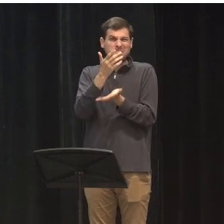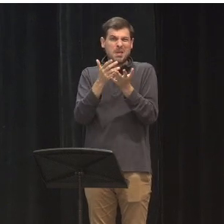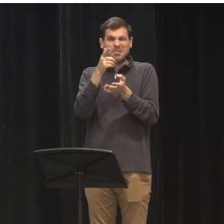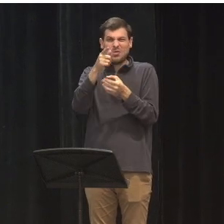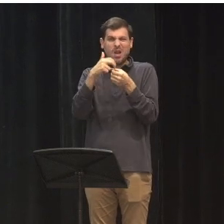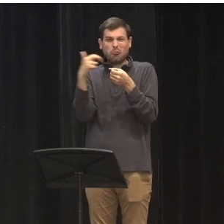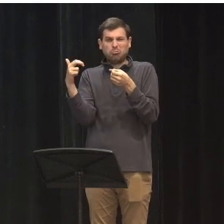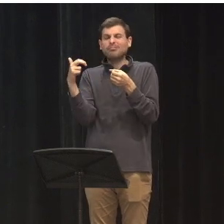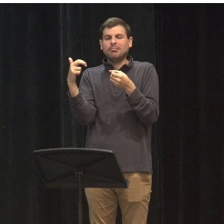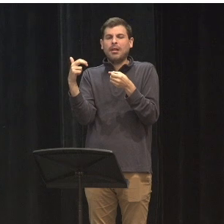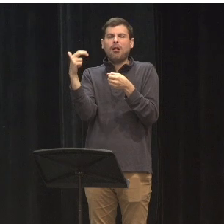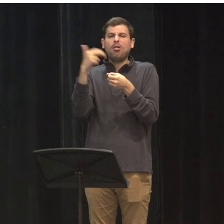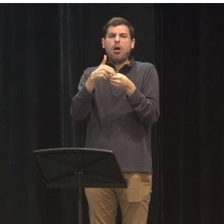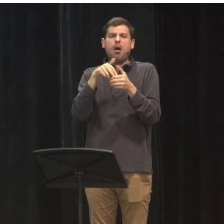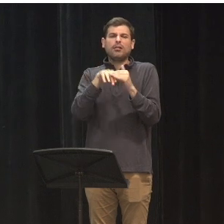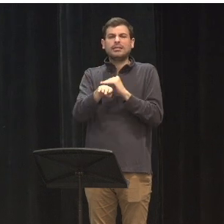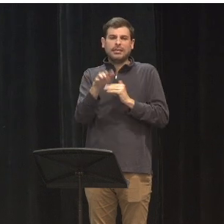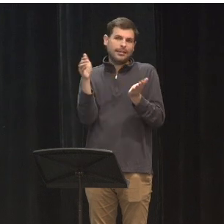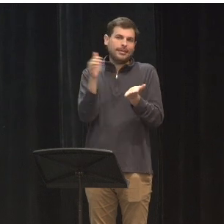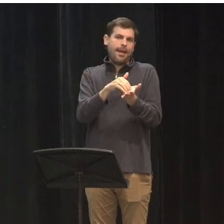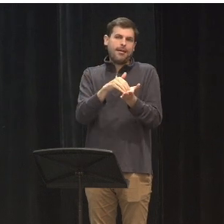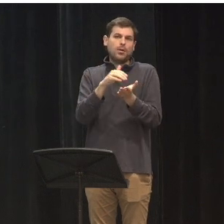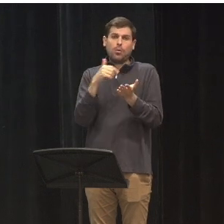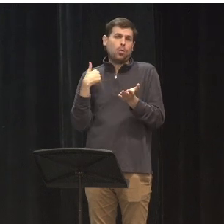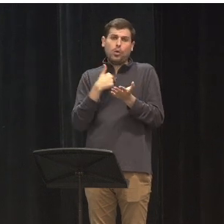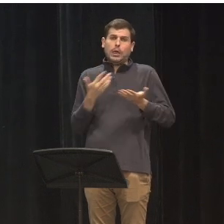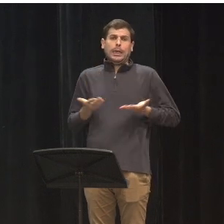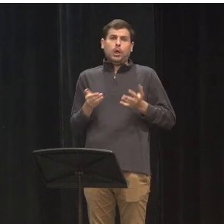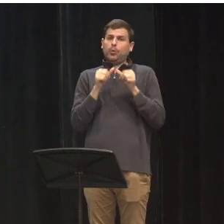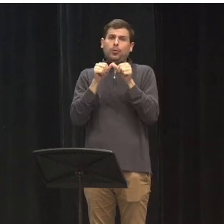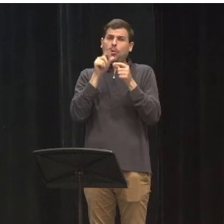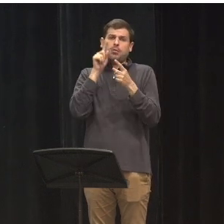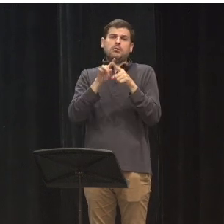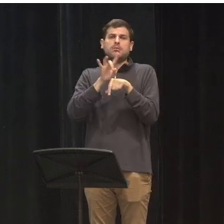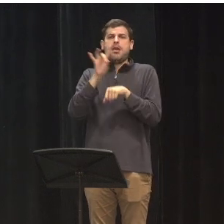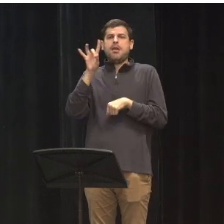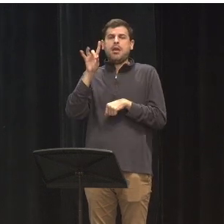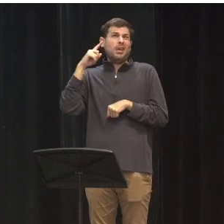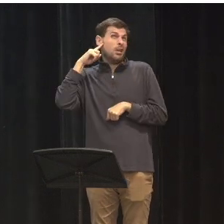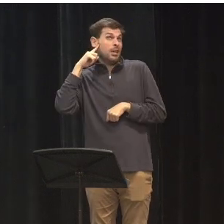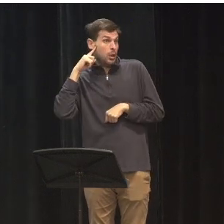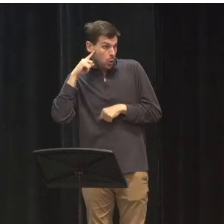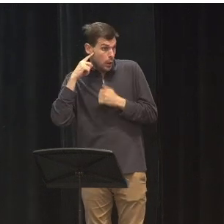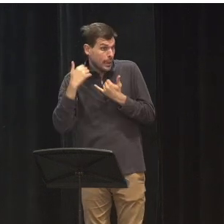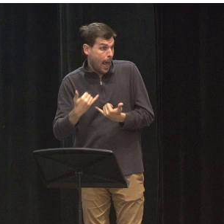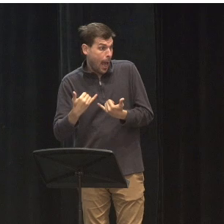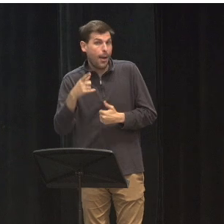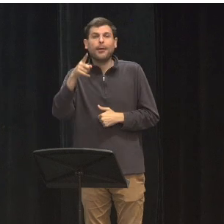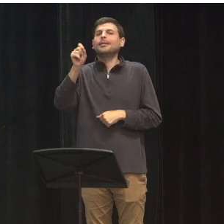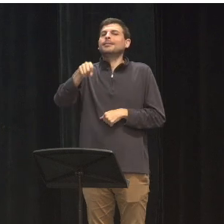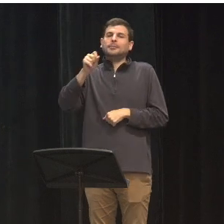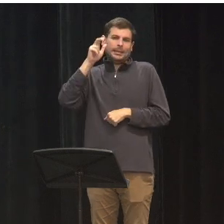and logging back in can help. And we certainly will be here to hear from you. Can you hear me now? Yes, we can